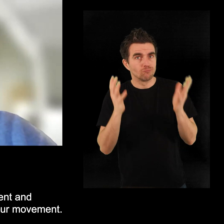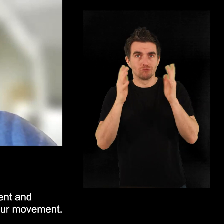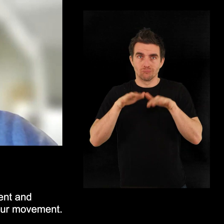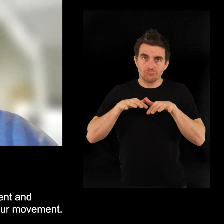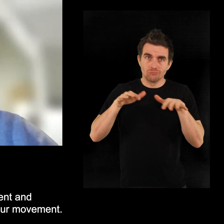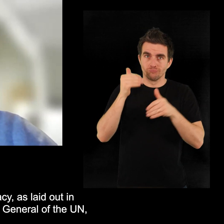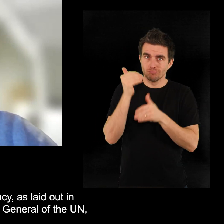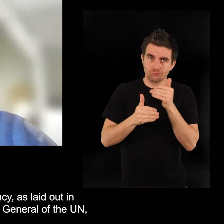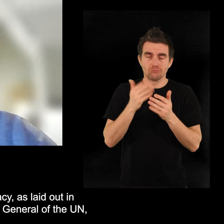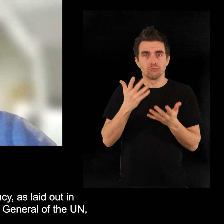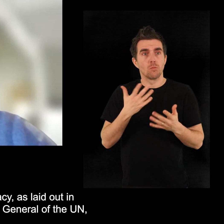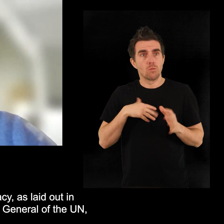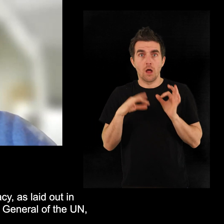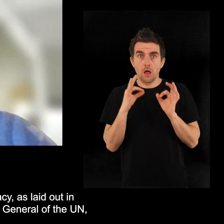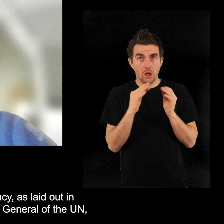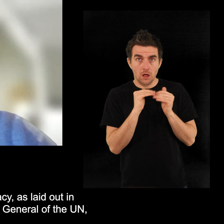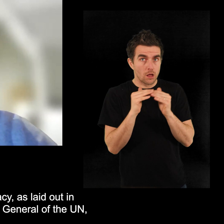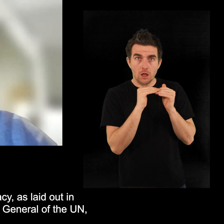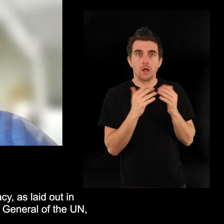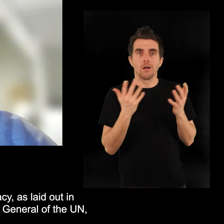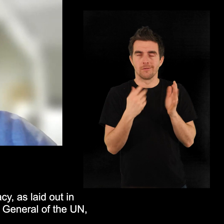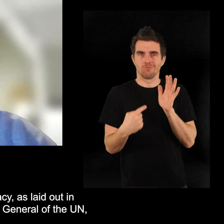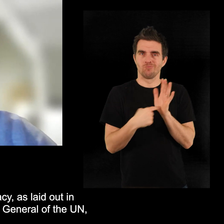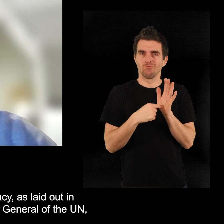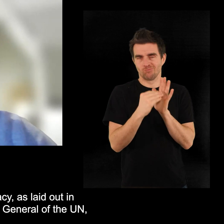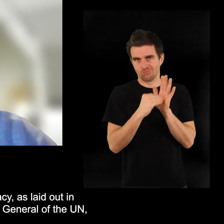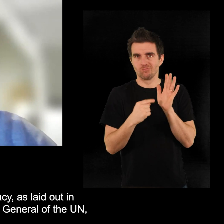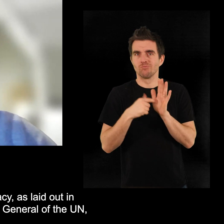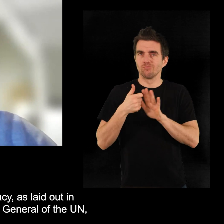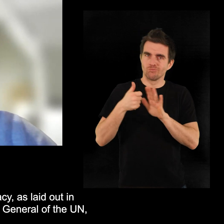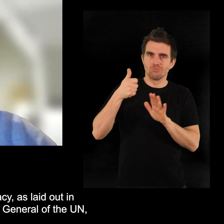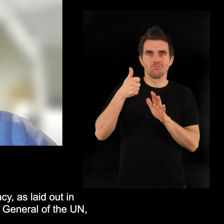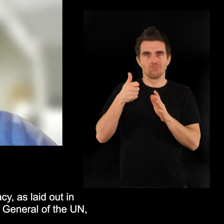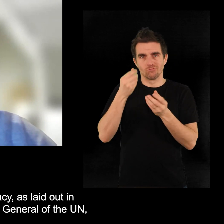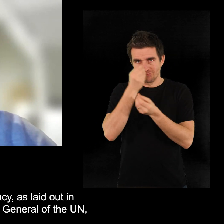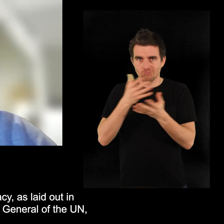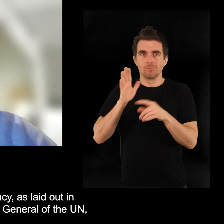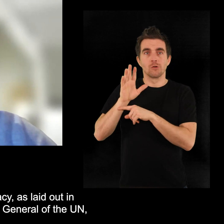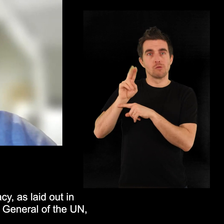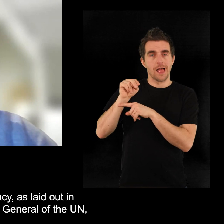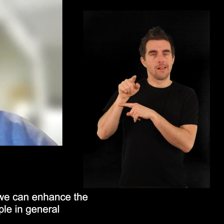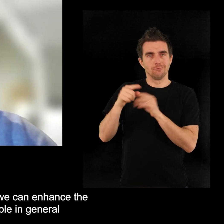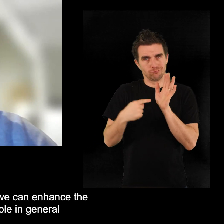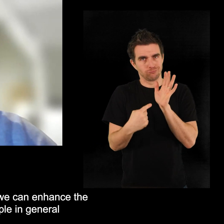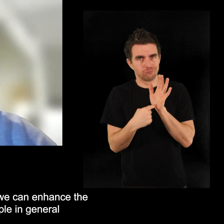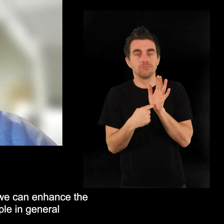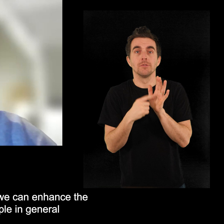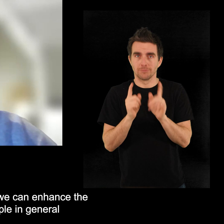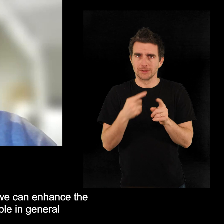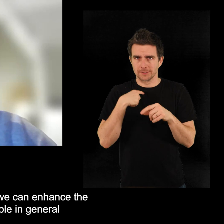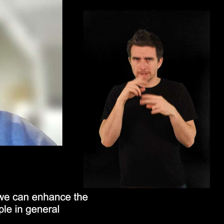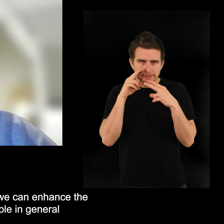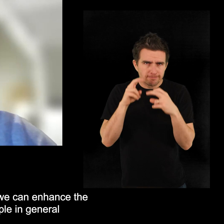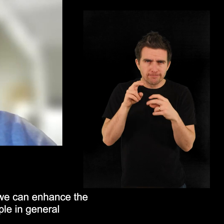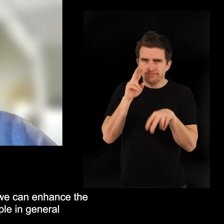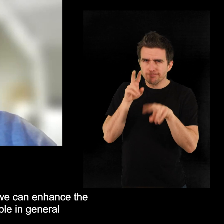movement. However, to ensure democracy, as laid out in the quote from the Secretary General of the UN, we must also examine